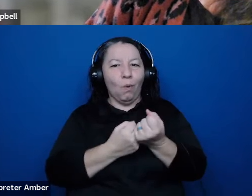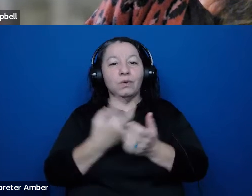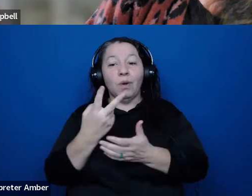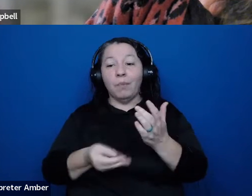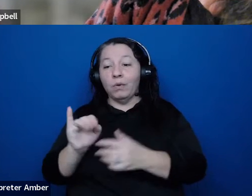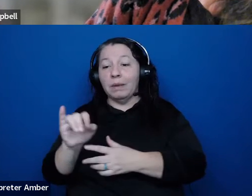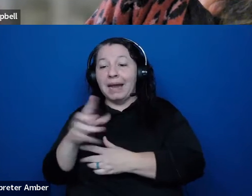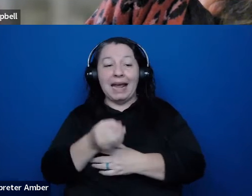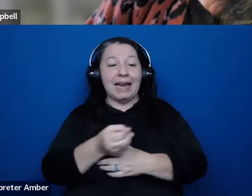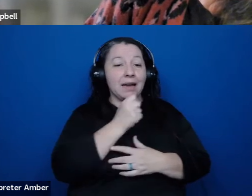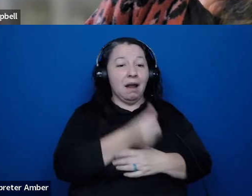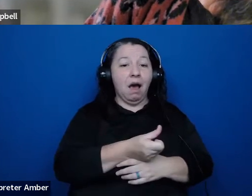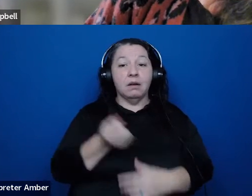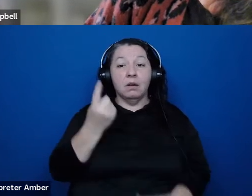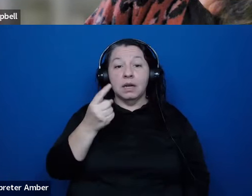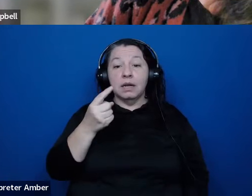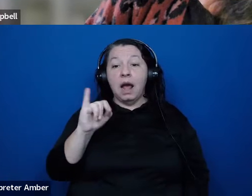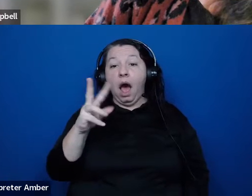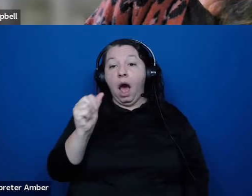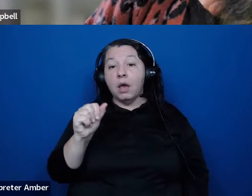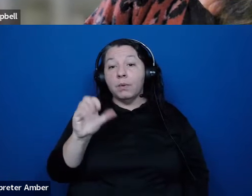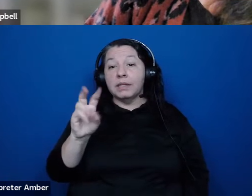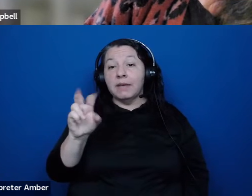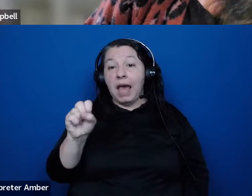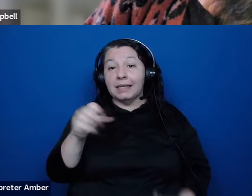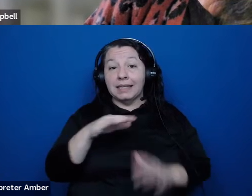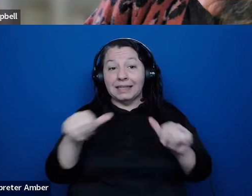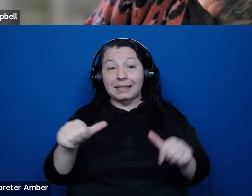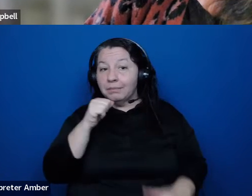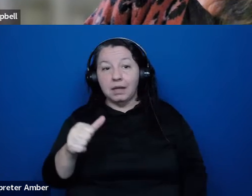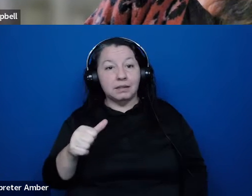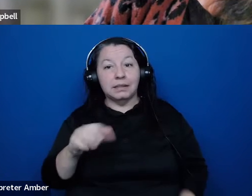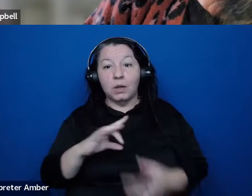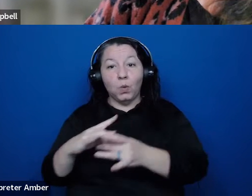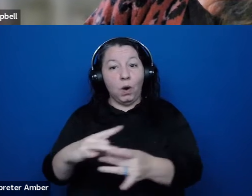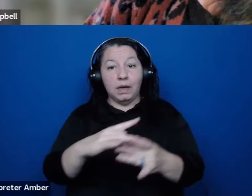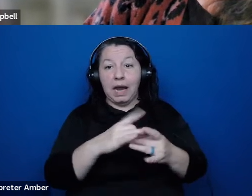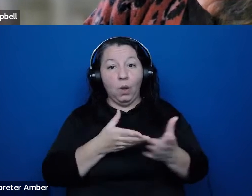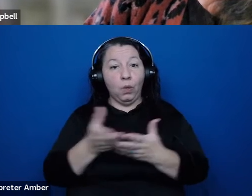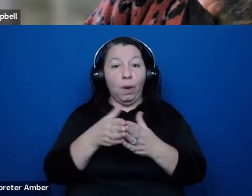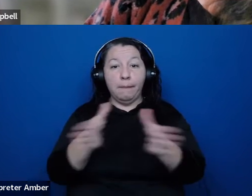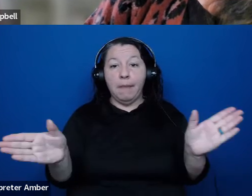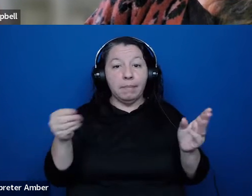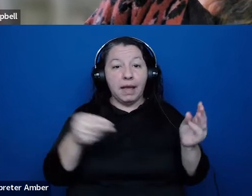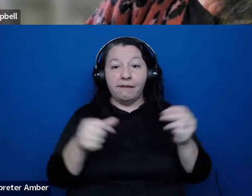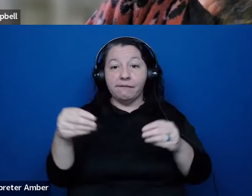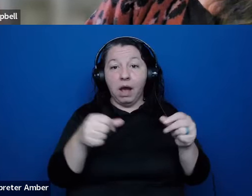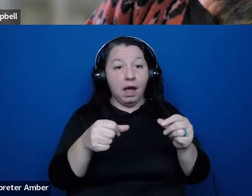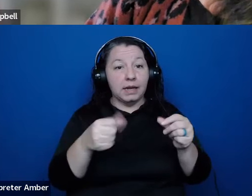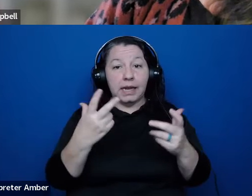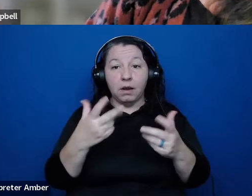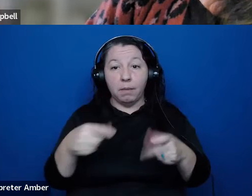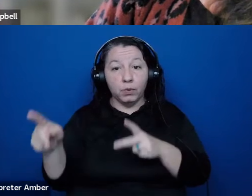Iowa's CBS system does not coordinate across public funding streams, including its mental health